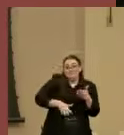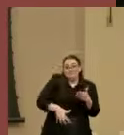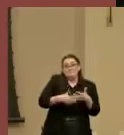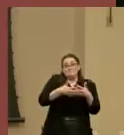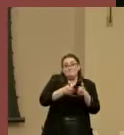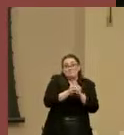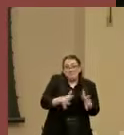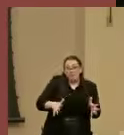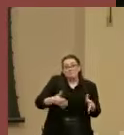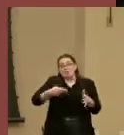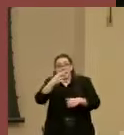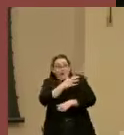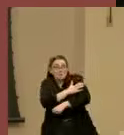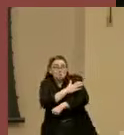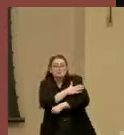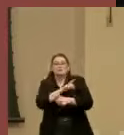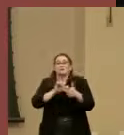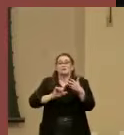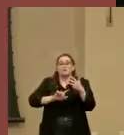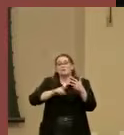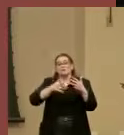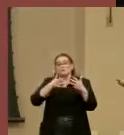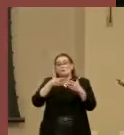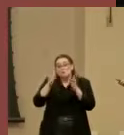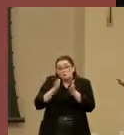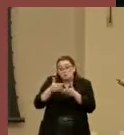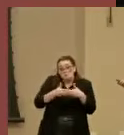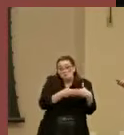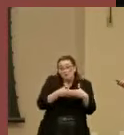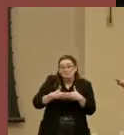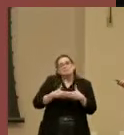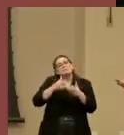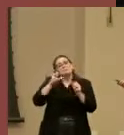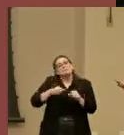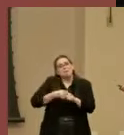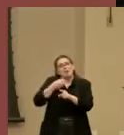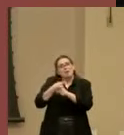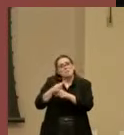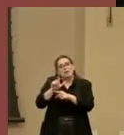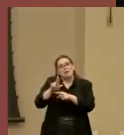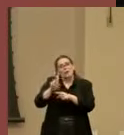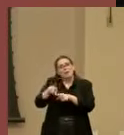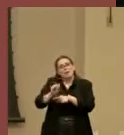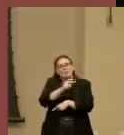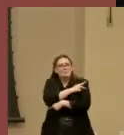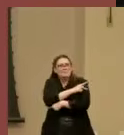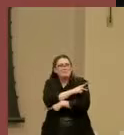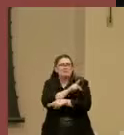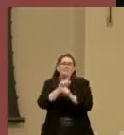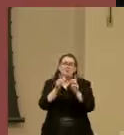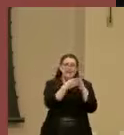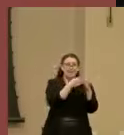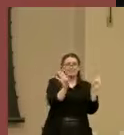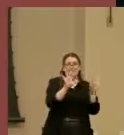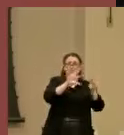smaller babies, and high blood pressure in pregnancy. But these rates, or these problems, even in the general population, are very low. But they're a little